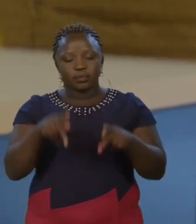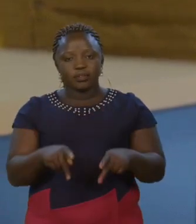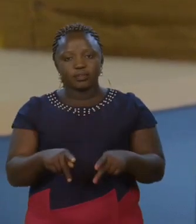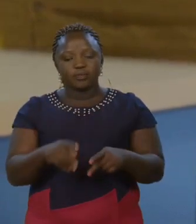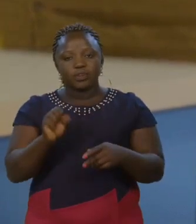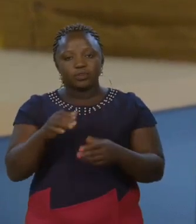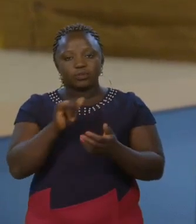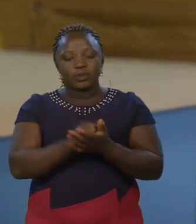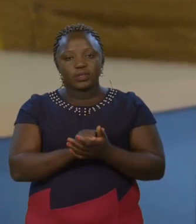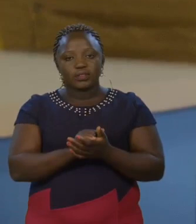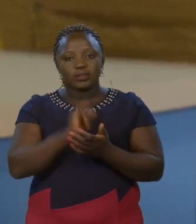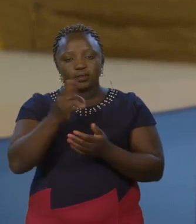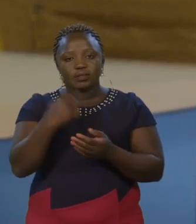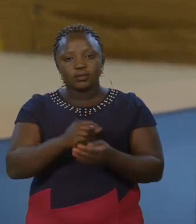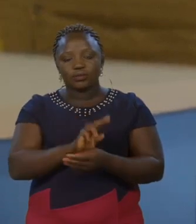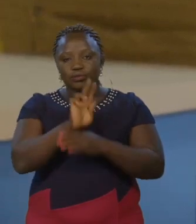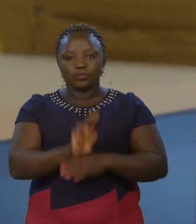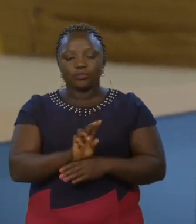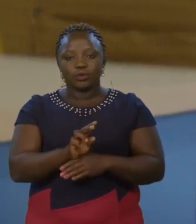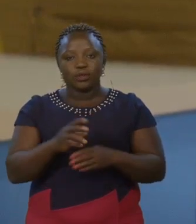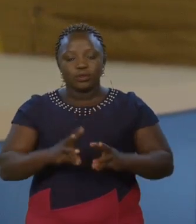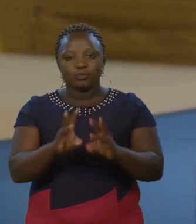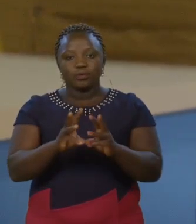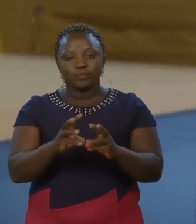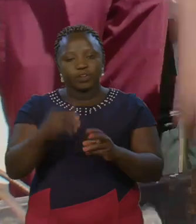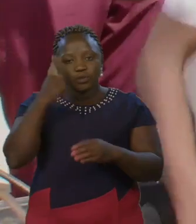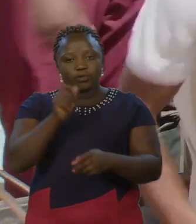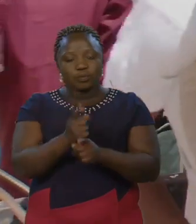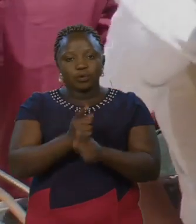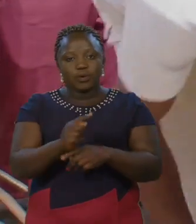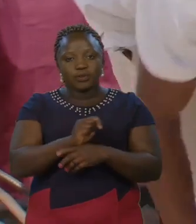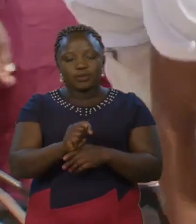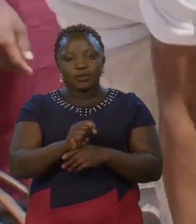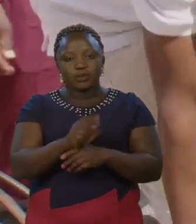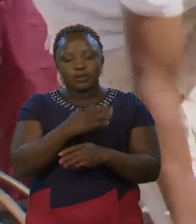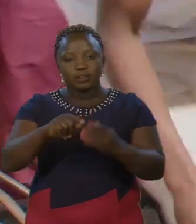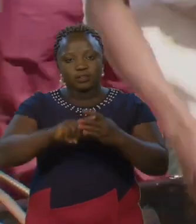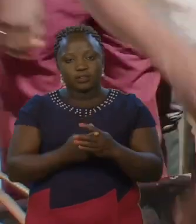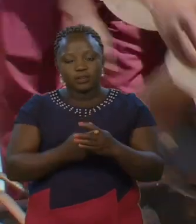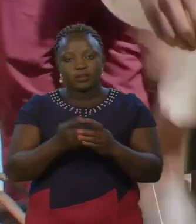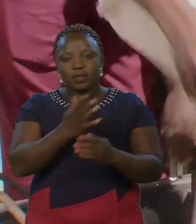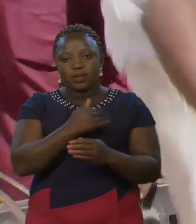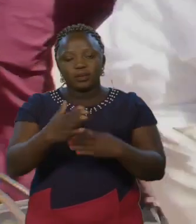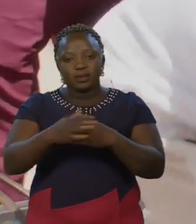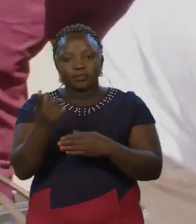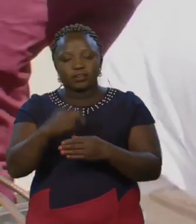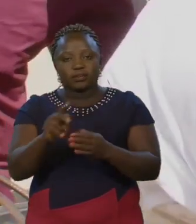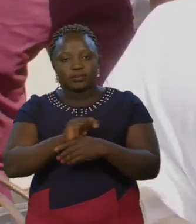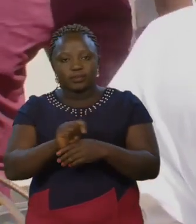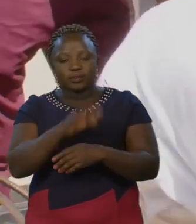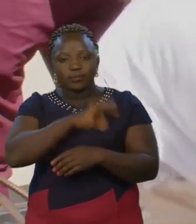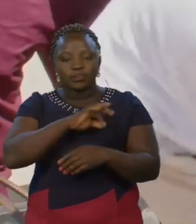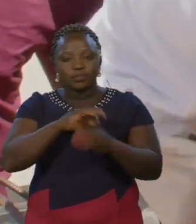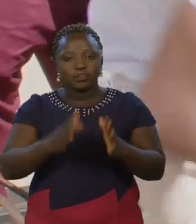each. So that is the normal routine. For effective training and eventual takeoff during and after the